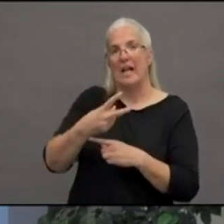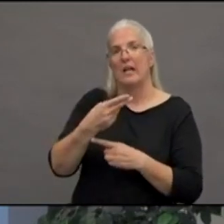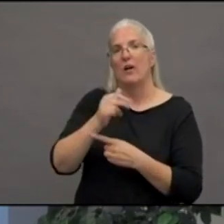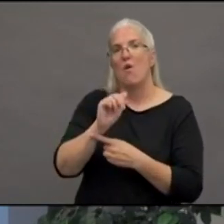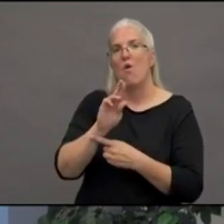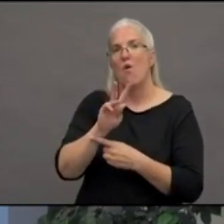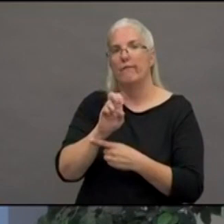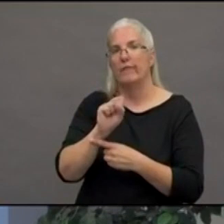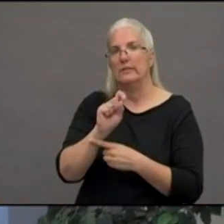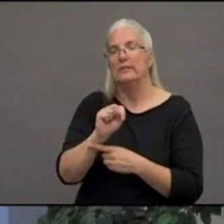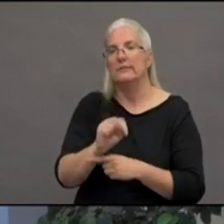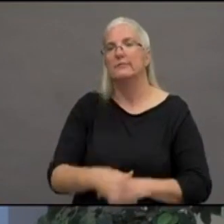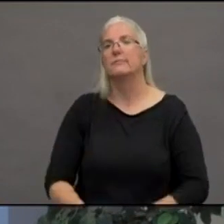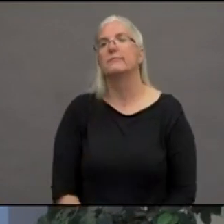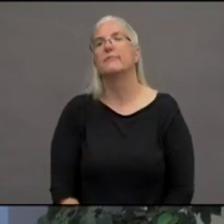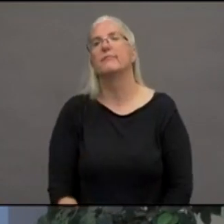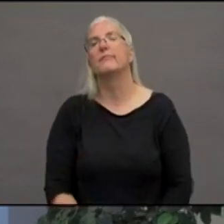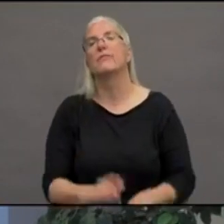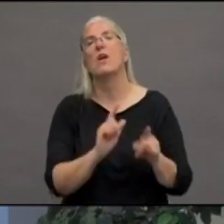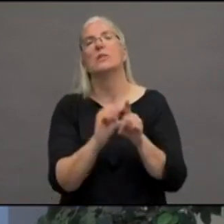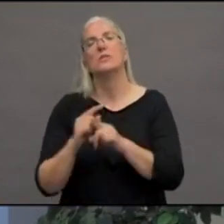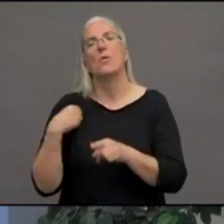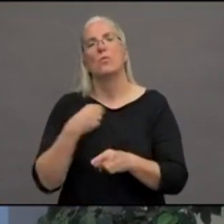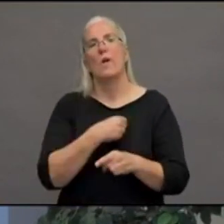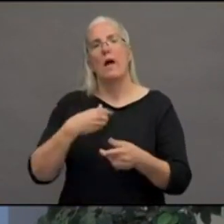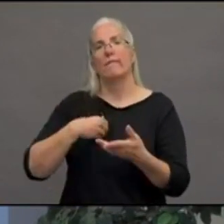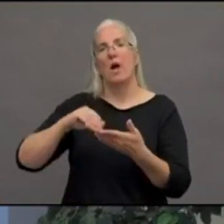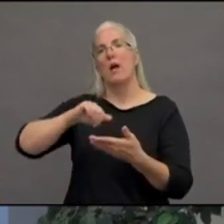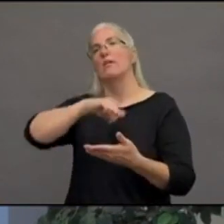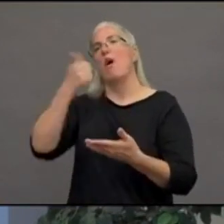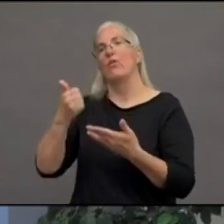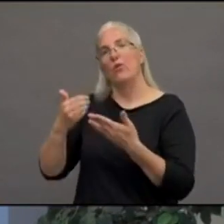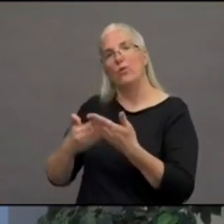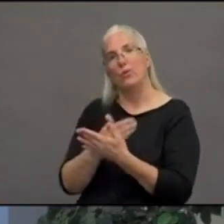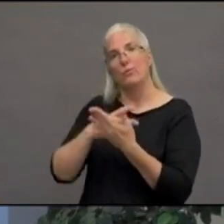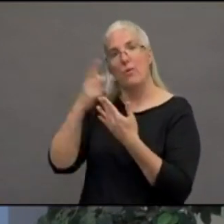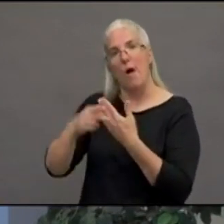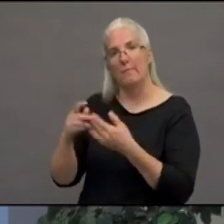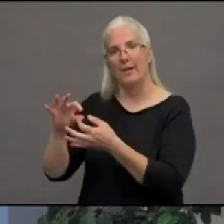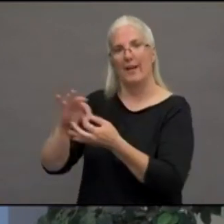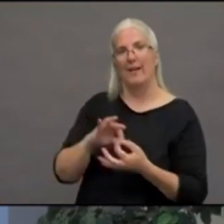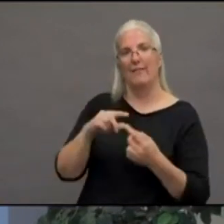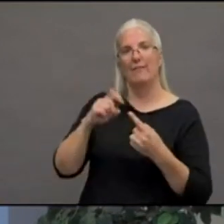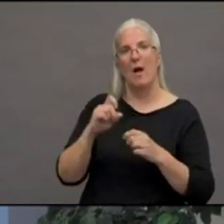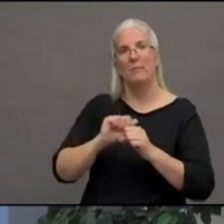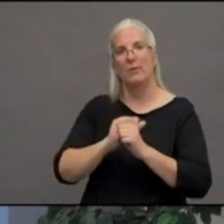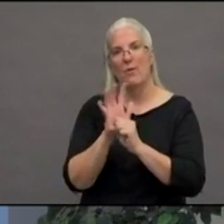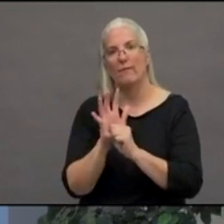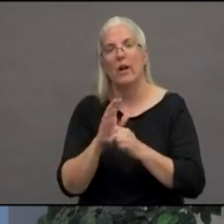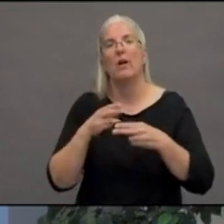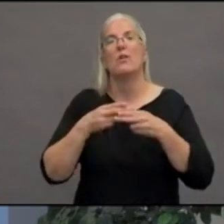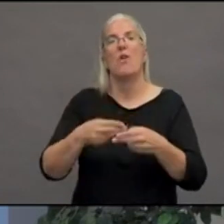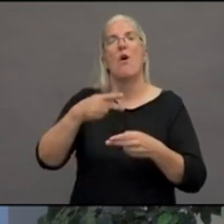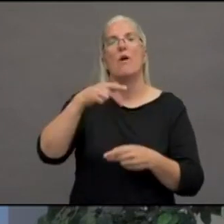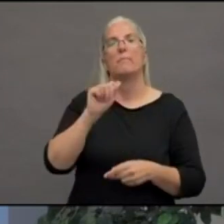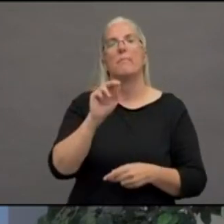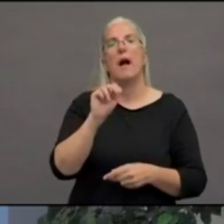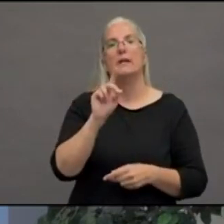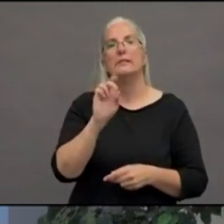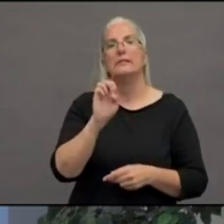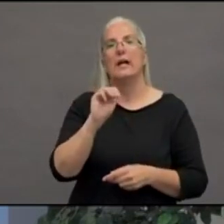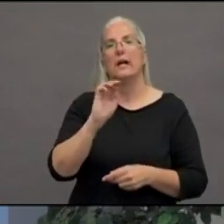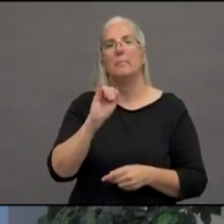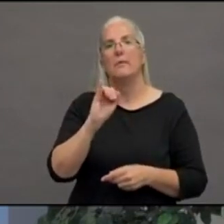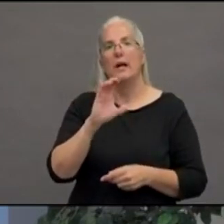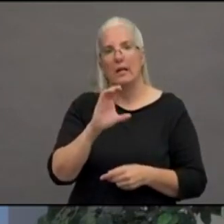really brand new program that now exists due to COVID-19. It's actually called Pandemic EBT. You receive, again,